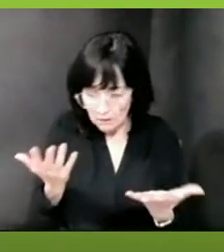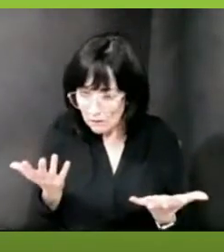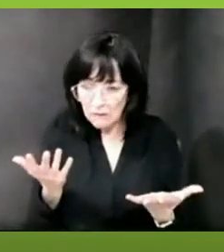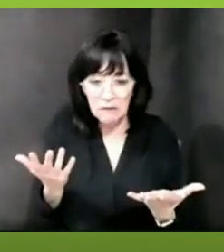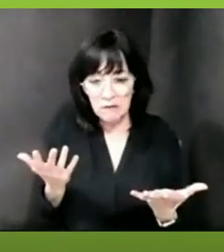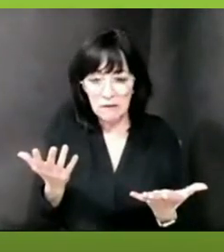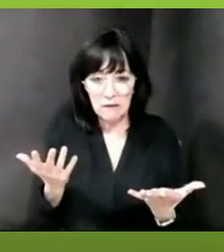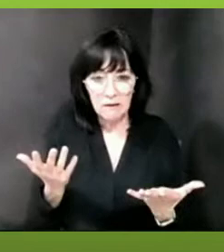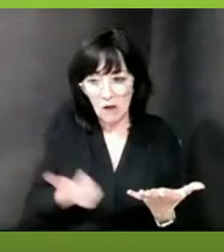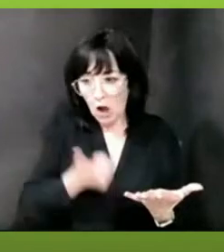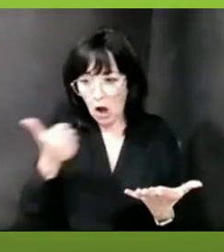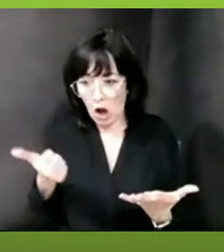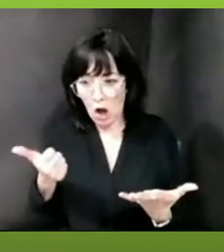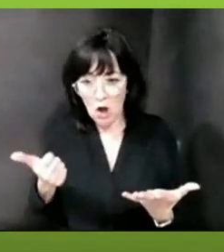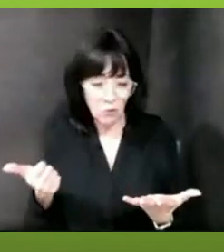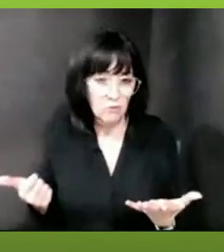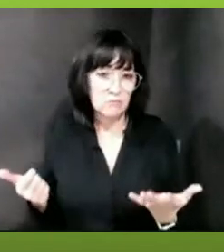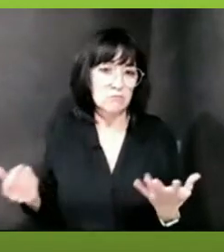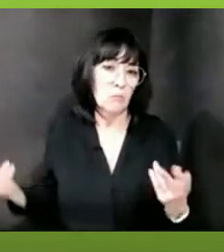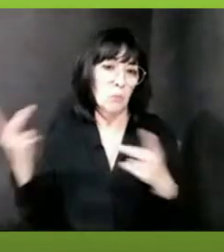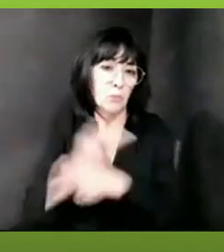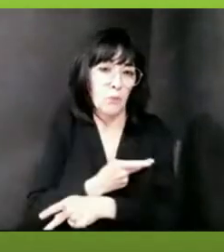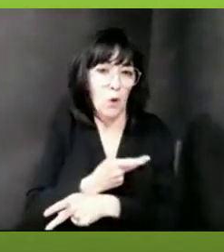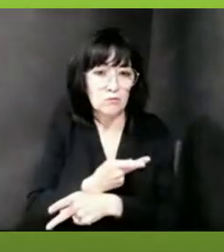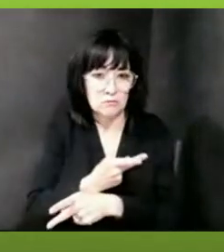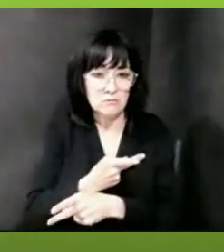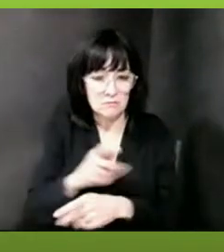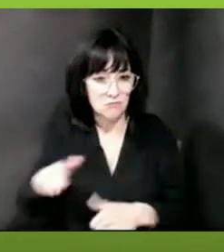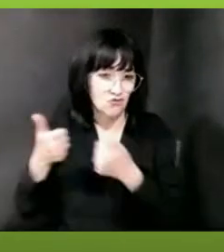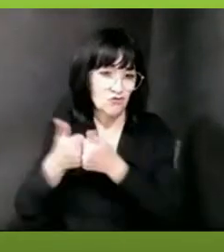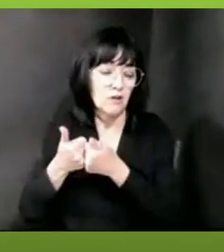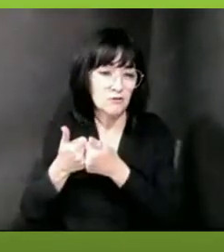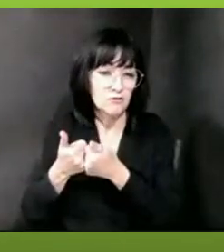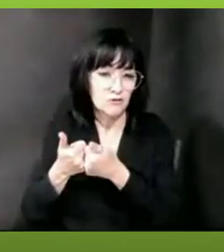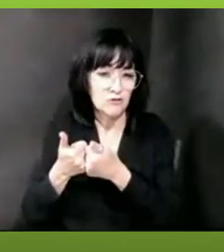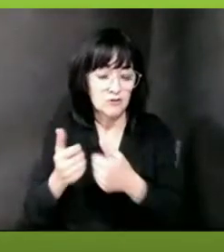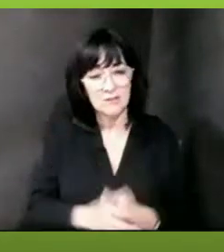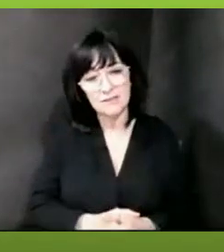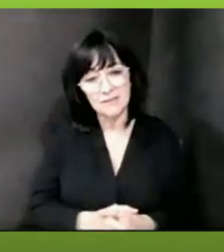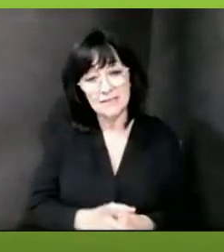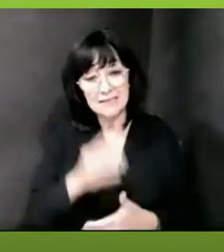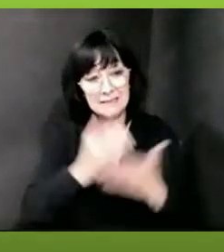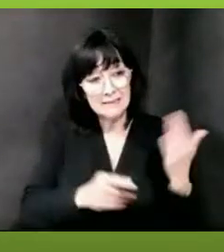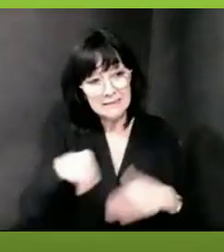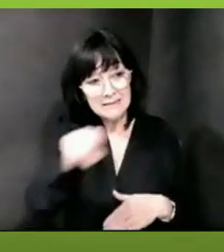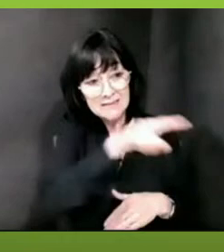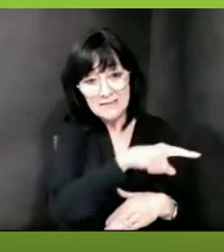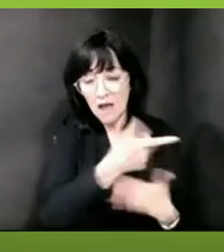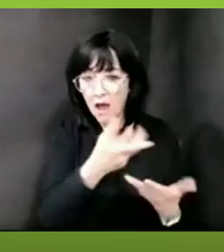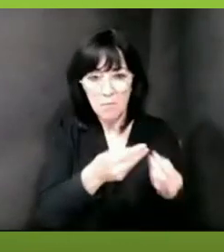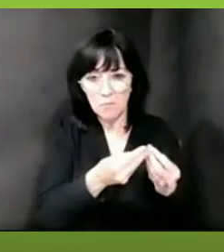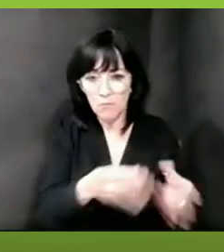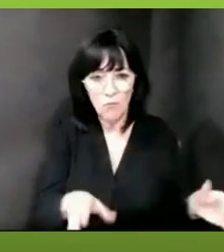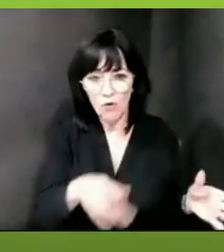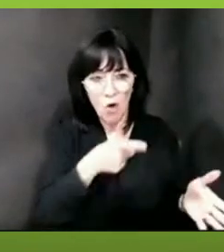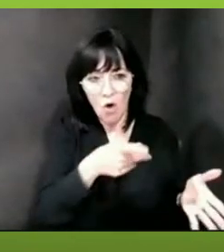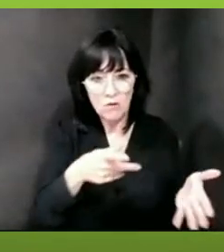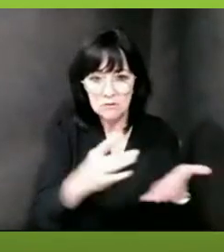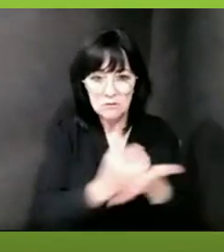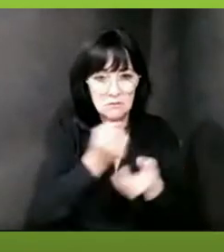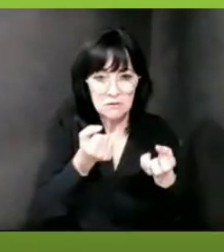opportunities. We're all just trying to figure it out. But a big thing on top of all of that is the resilience that's come from